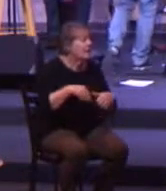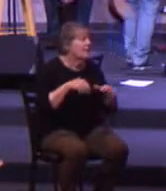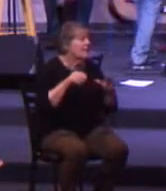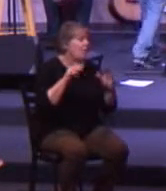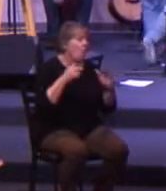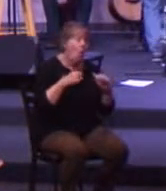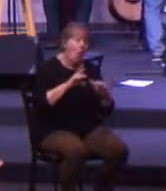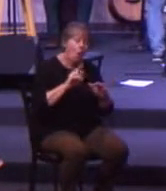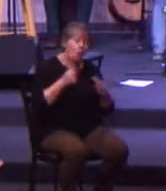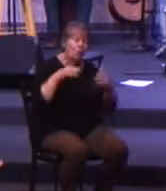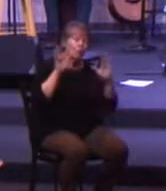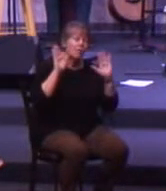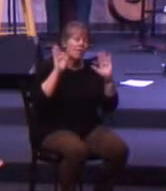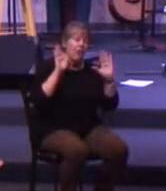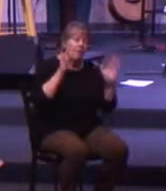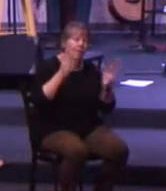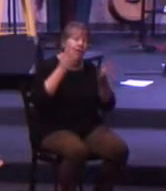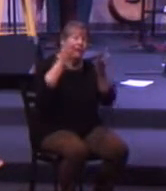me.